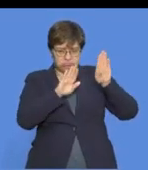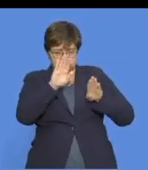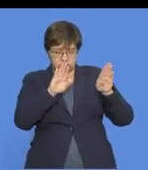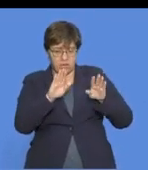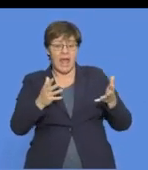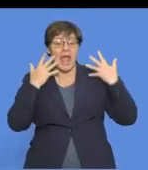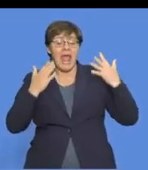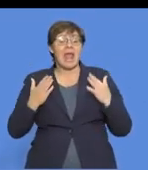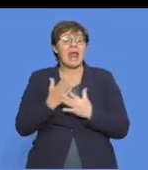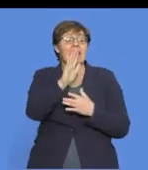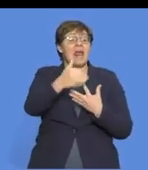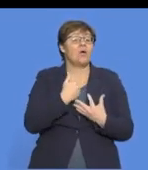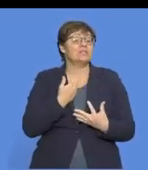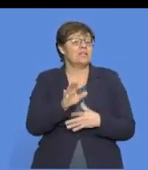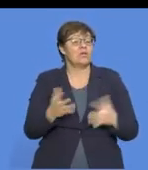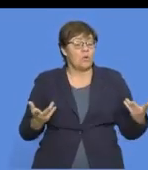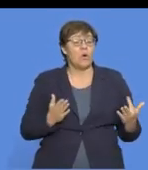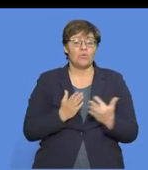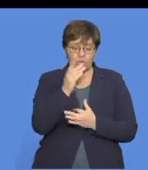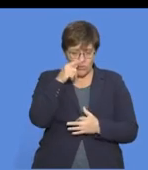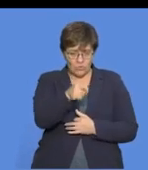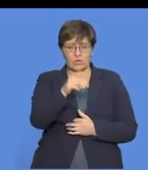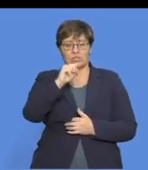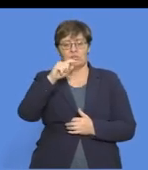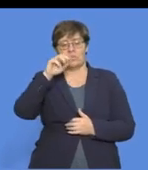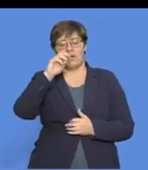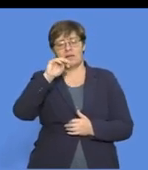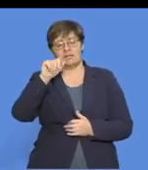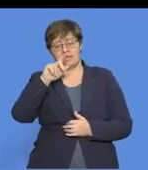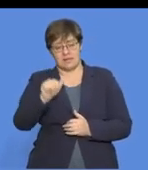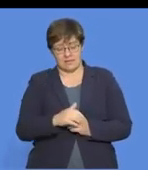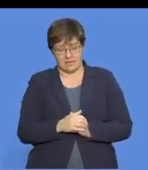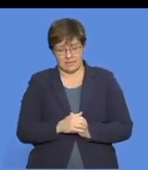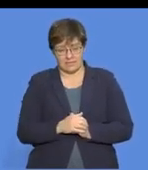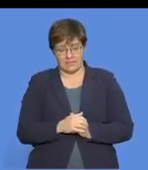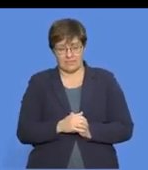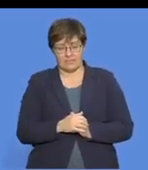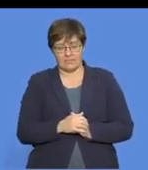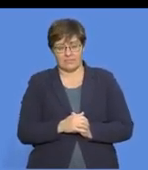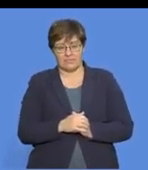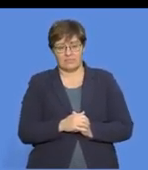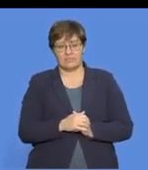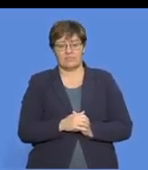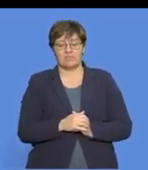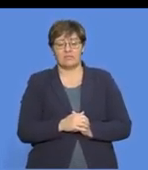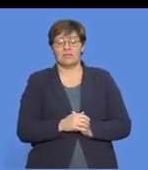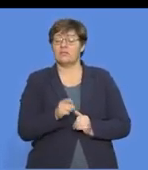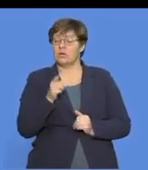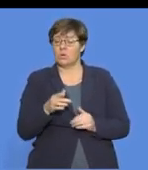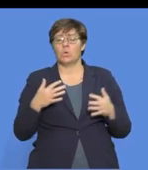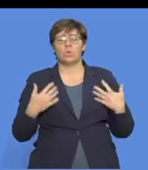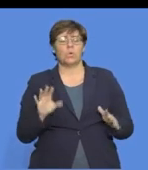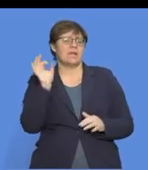the plant is through the stomata. And this is such a